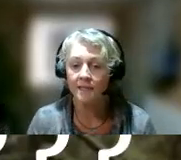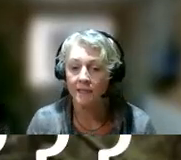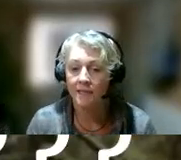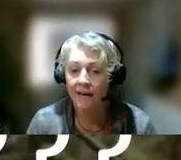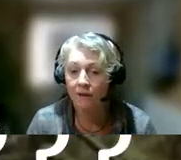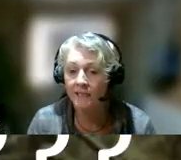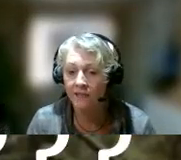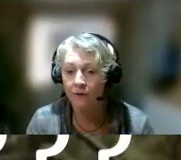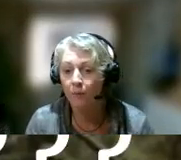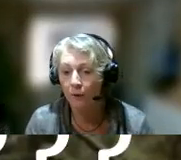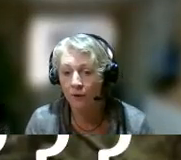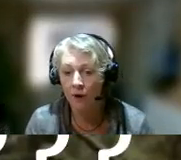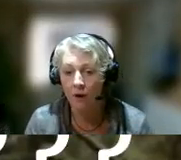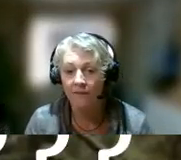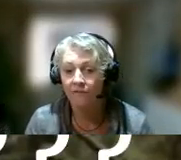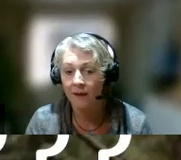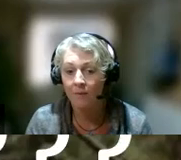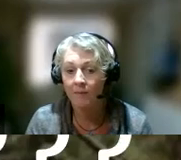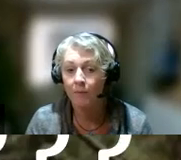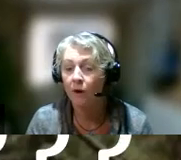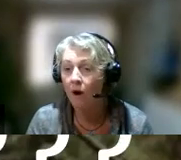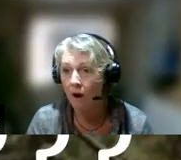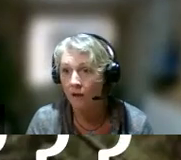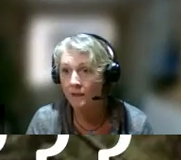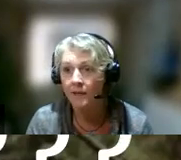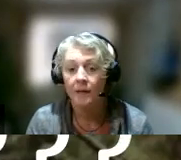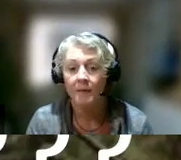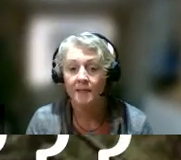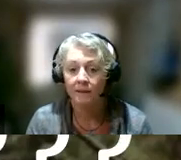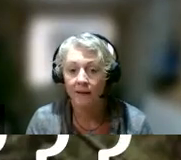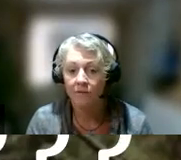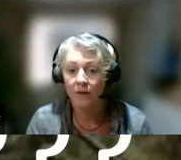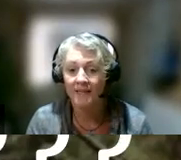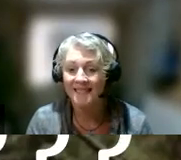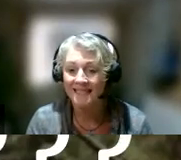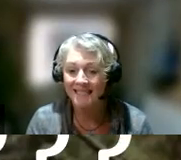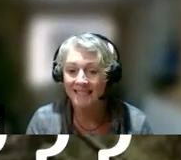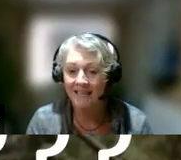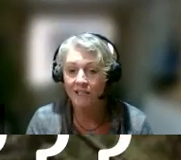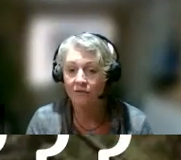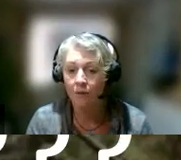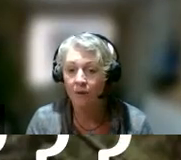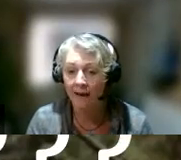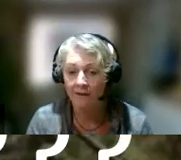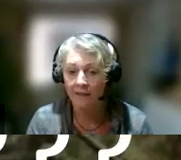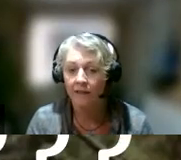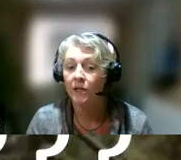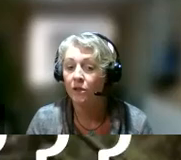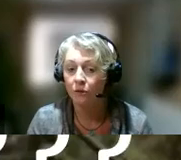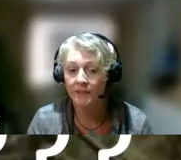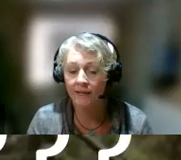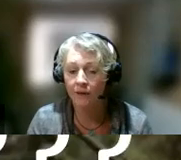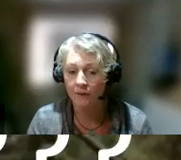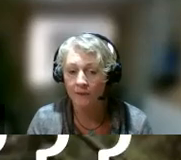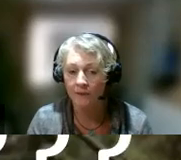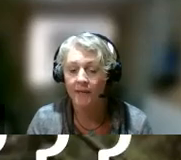system needs an entirely different protocol when a family member calls because a loved one is disconnected from reality